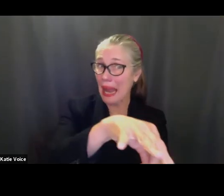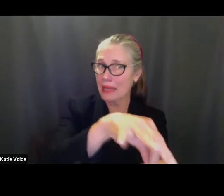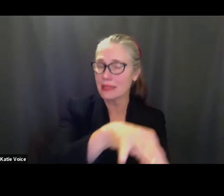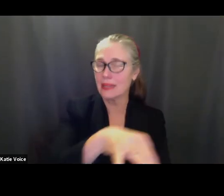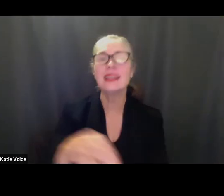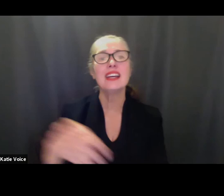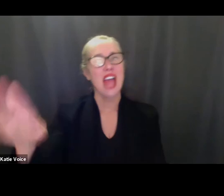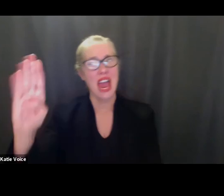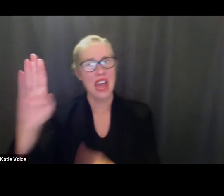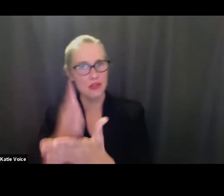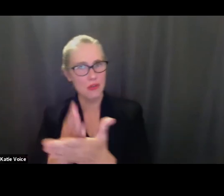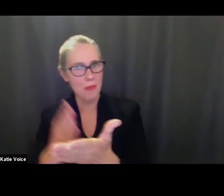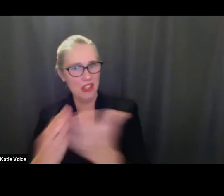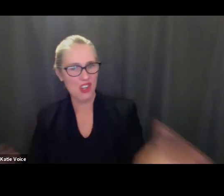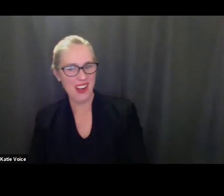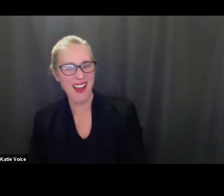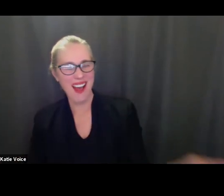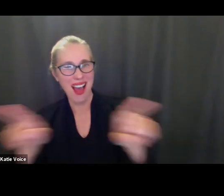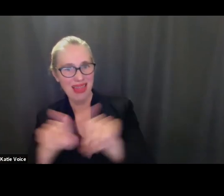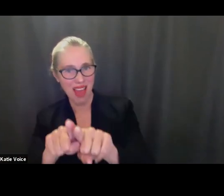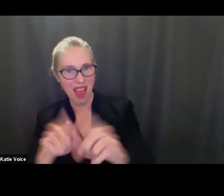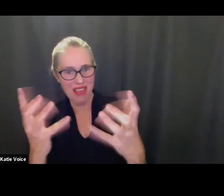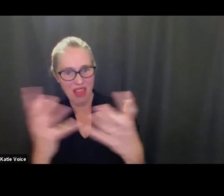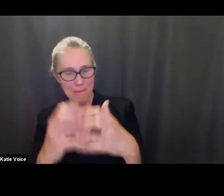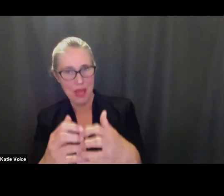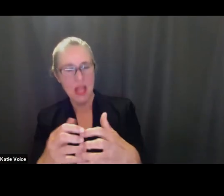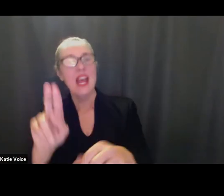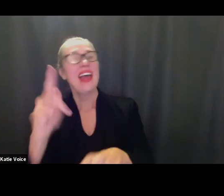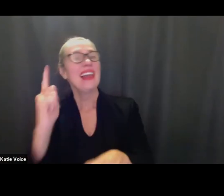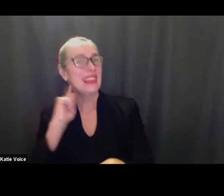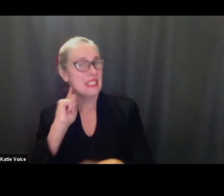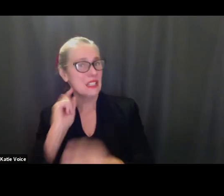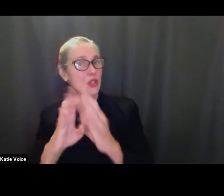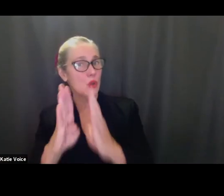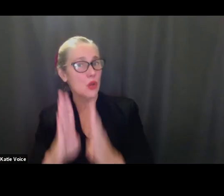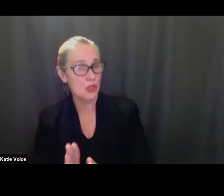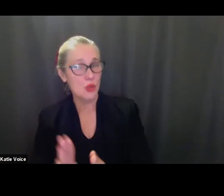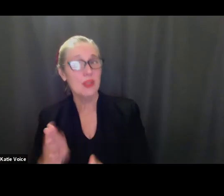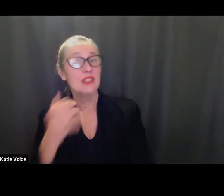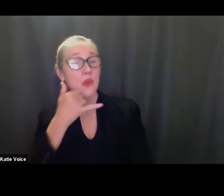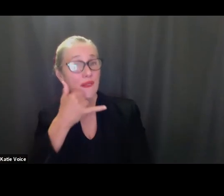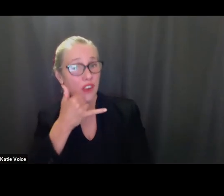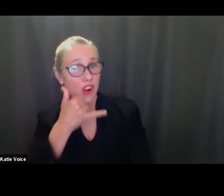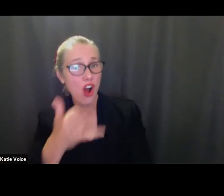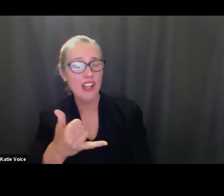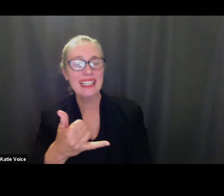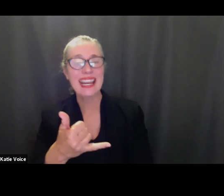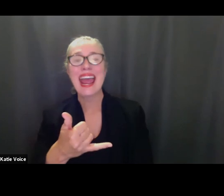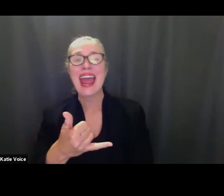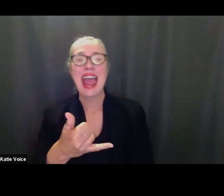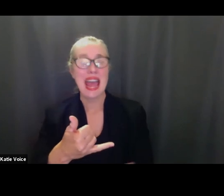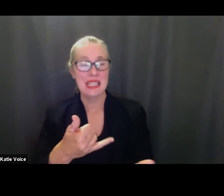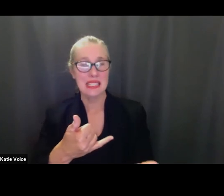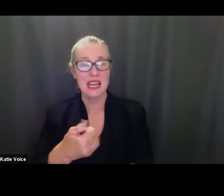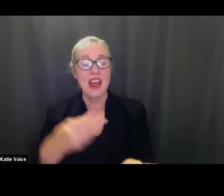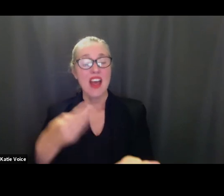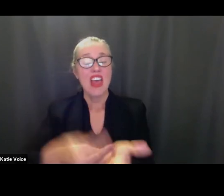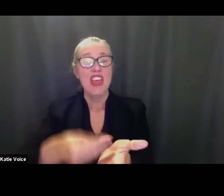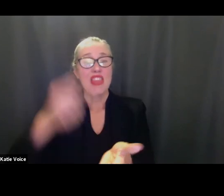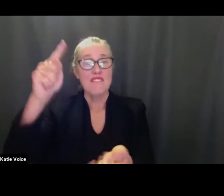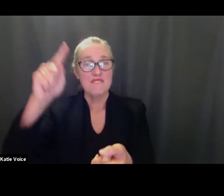students listen to the youth coalition and the many constituents that have called in today and defund law enforcement presence on campus